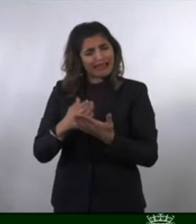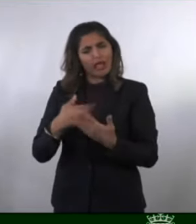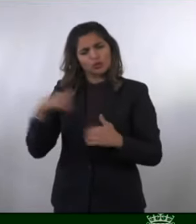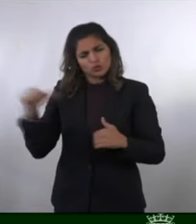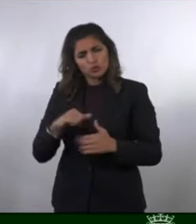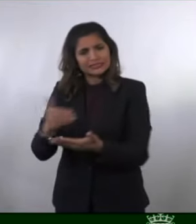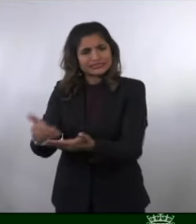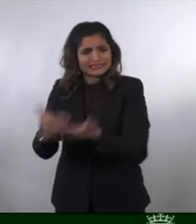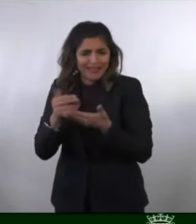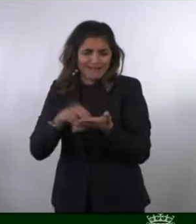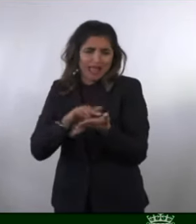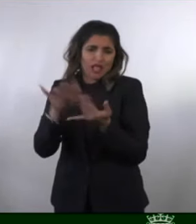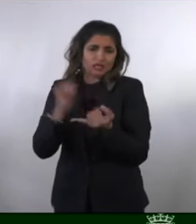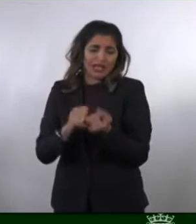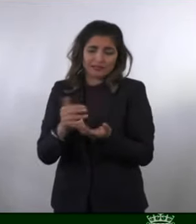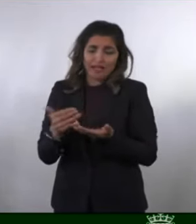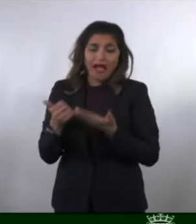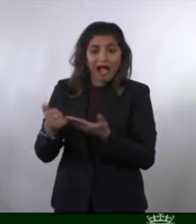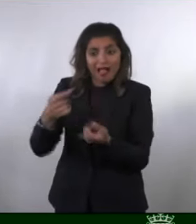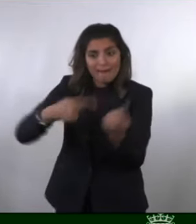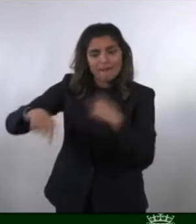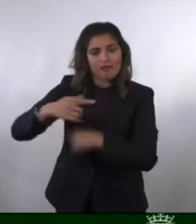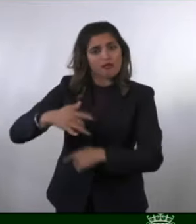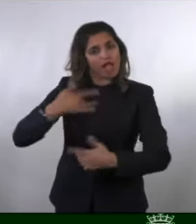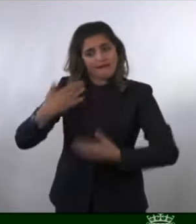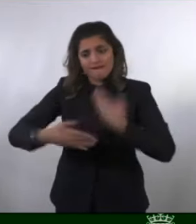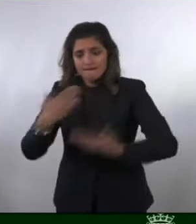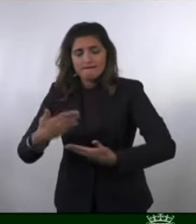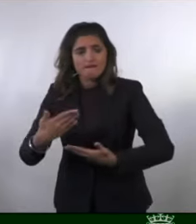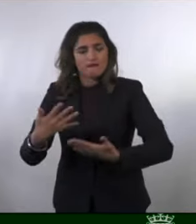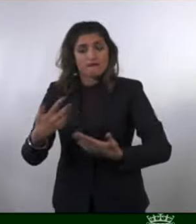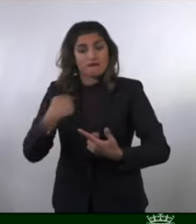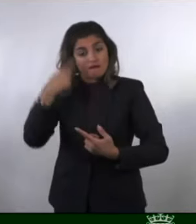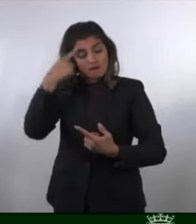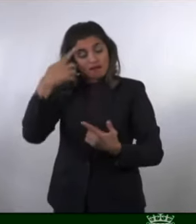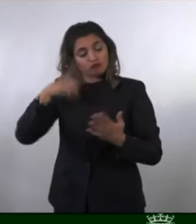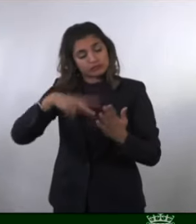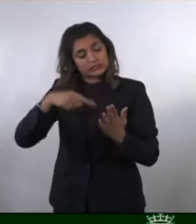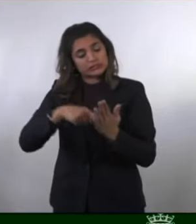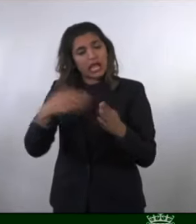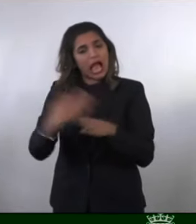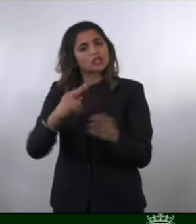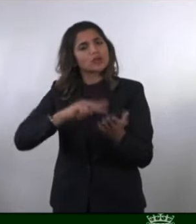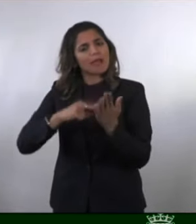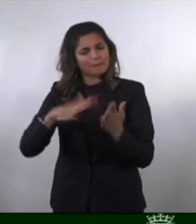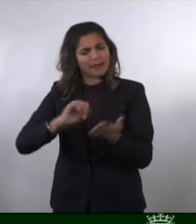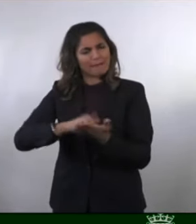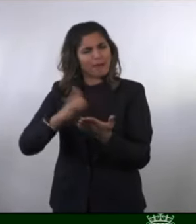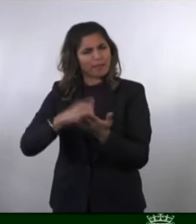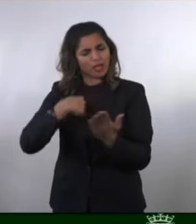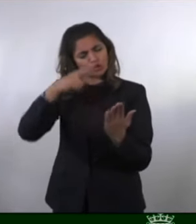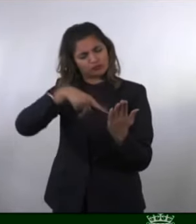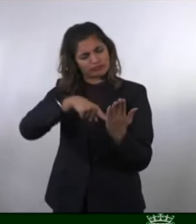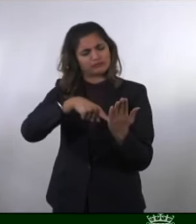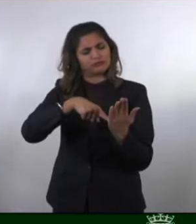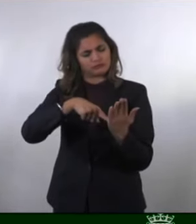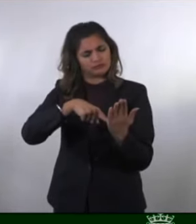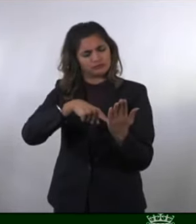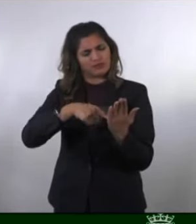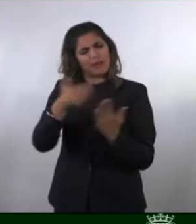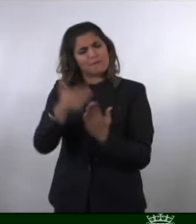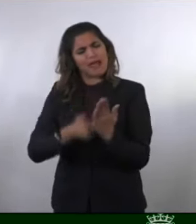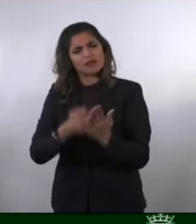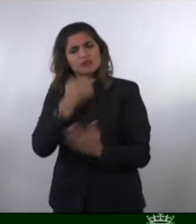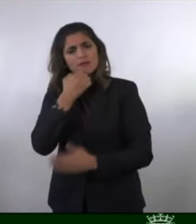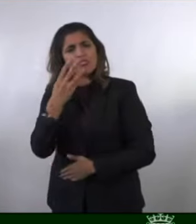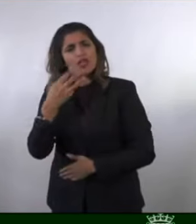save livelihoods too. Now, I've read the action plan the Prime Minister's published. There's one mention of the self-employed on page 39,